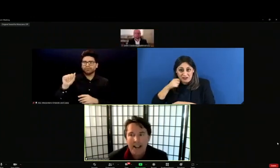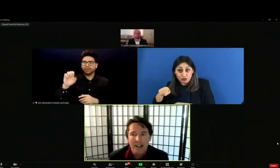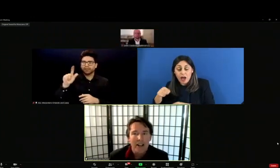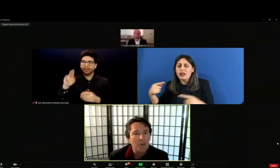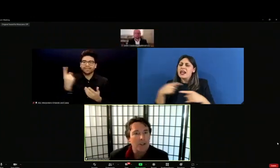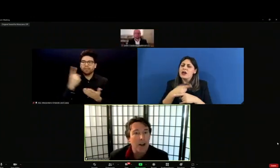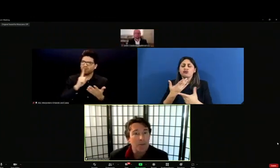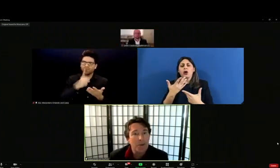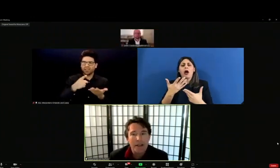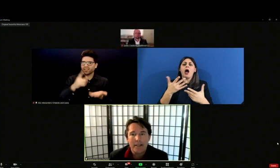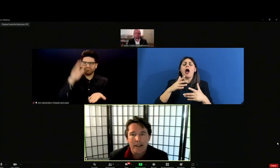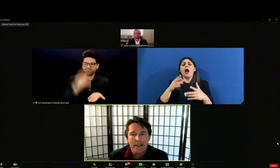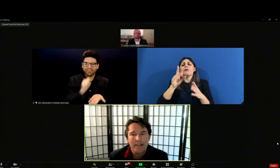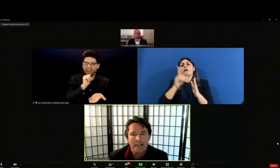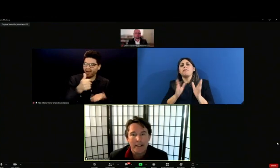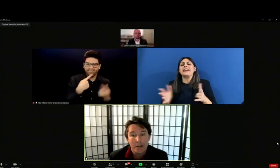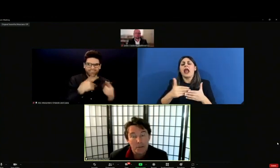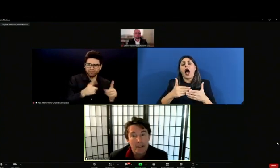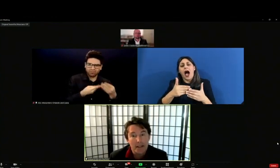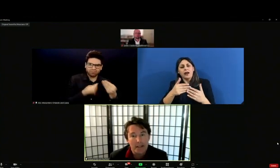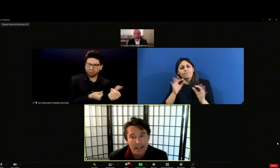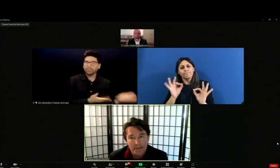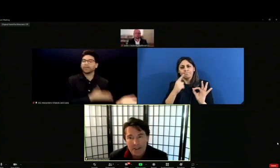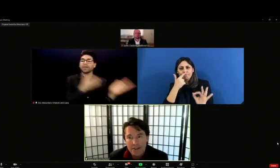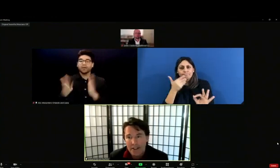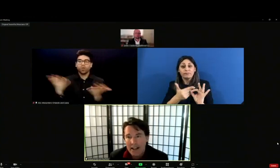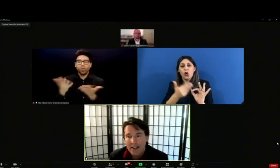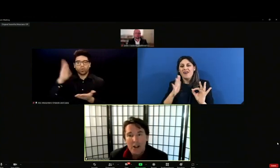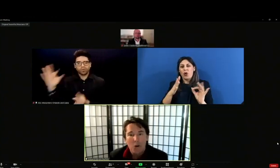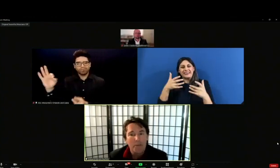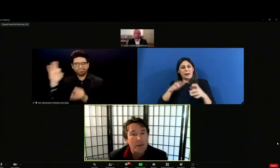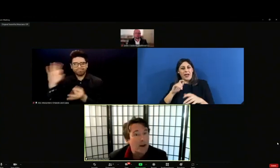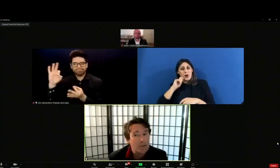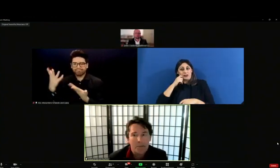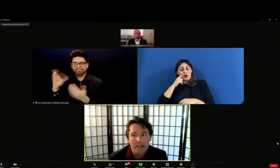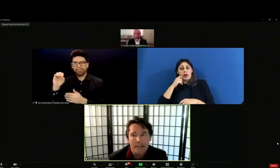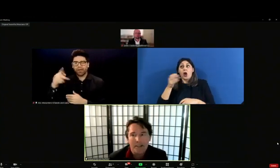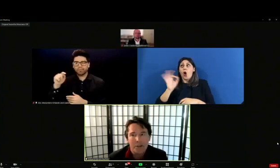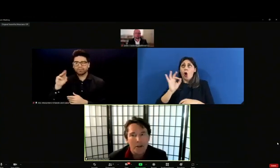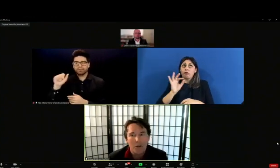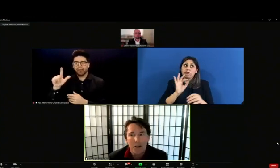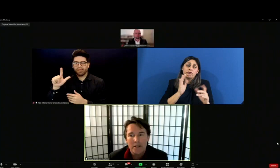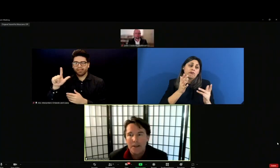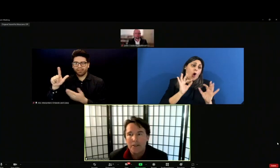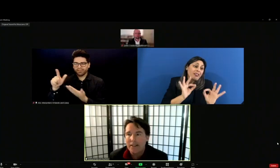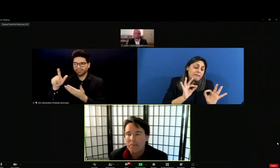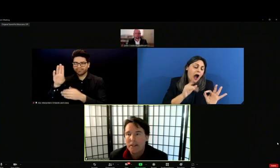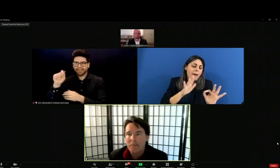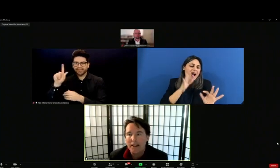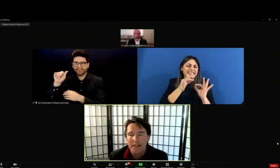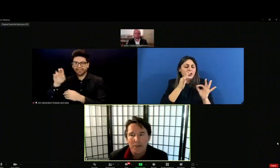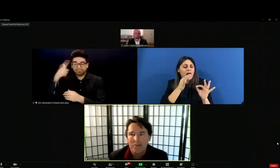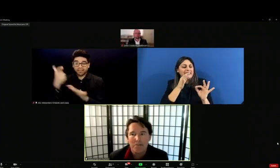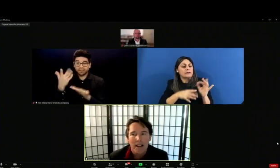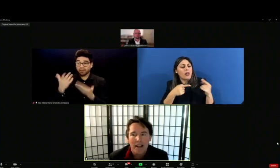efficient than that, and what's an optimal baseline such that it'll be less efficient than that, or maybe optimal baselines with no simultaneous